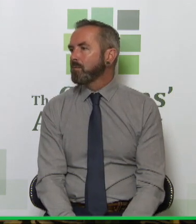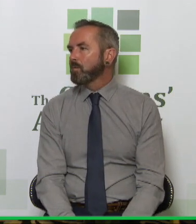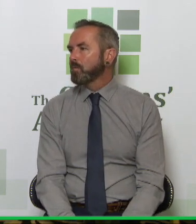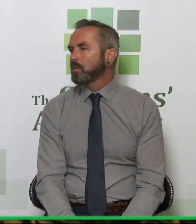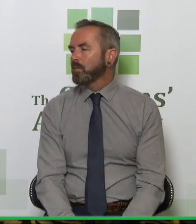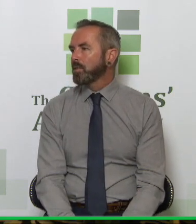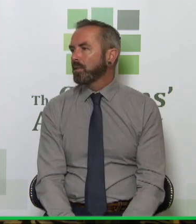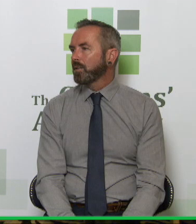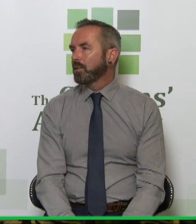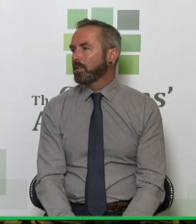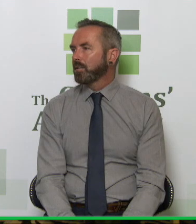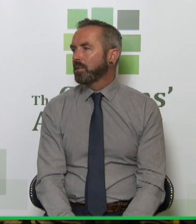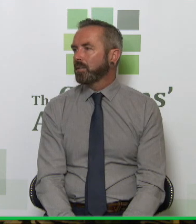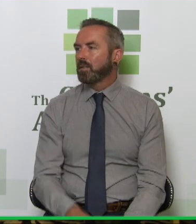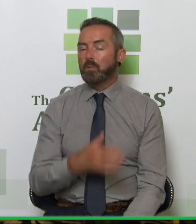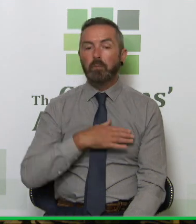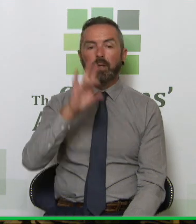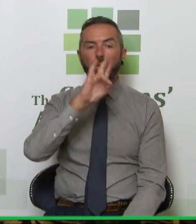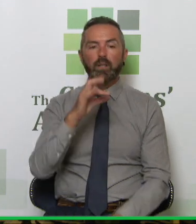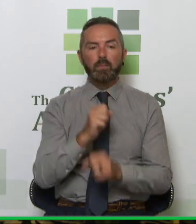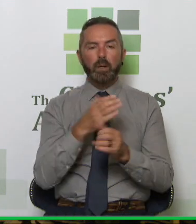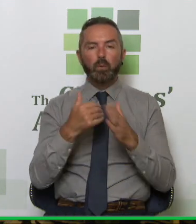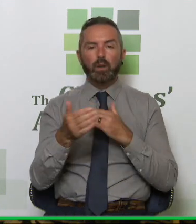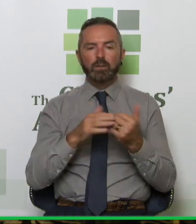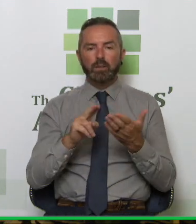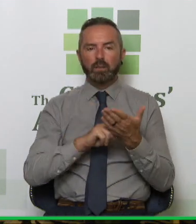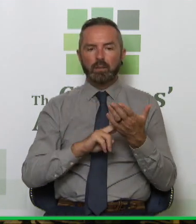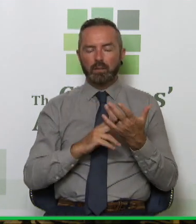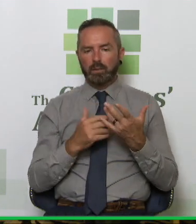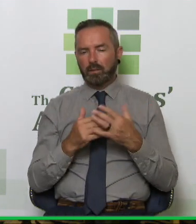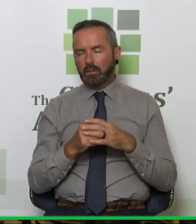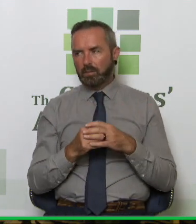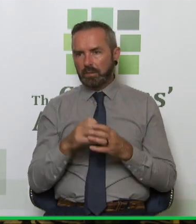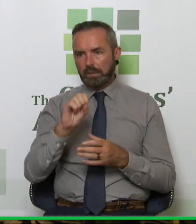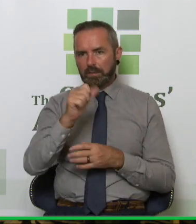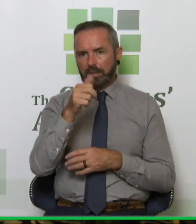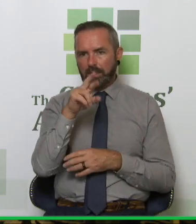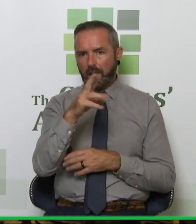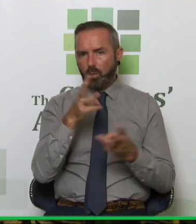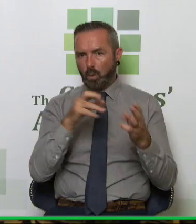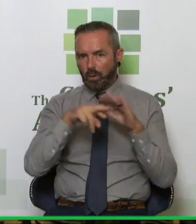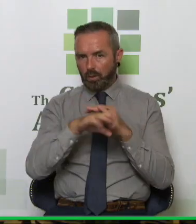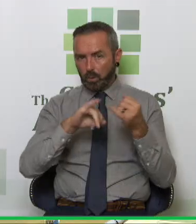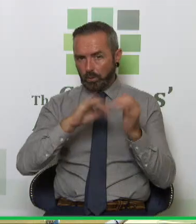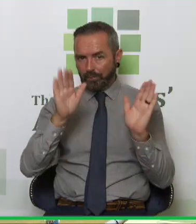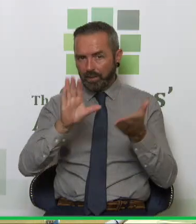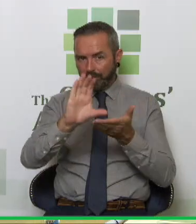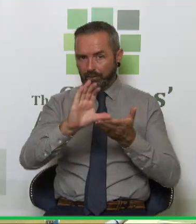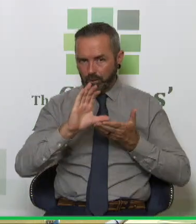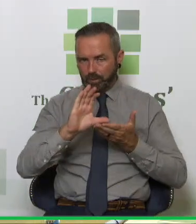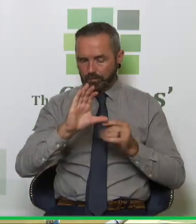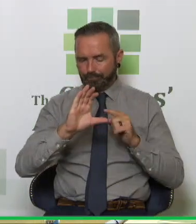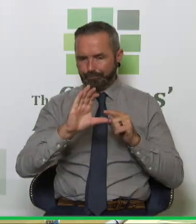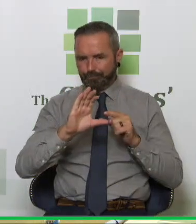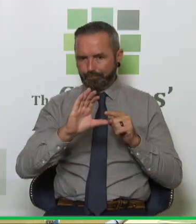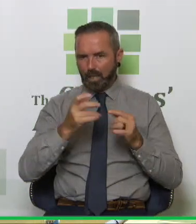My question ties in there for Nicola as well. It's around, you said you have 9 of those SARE workers that you've got funding for.